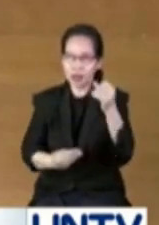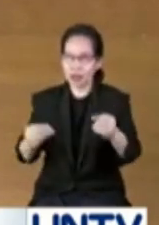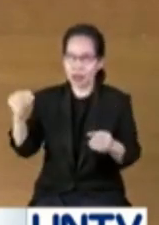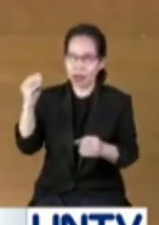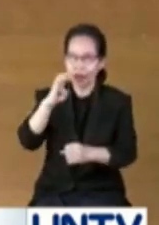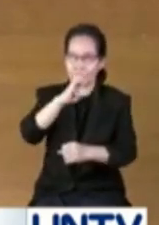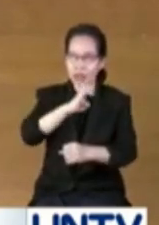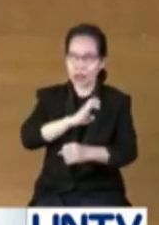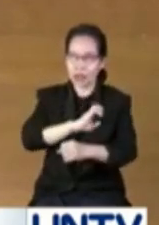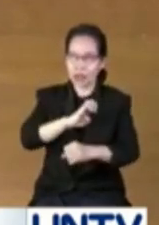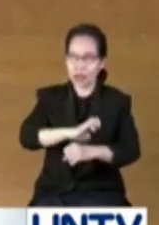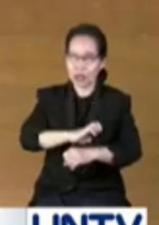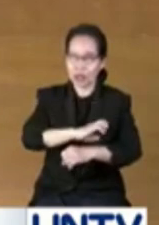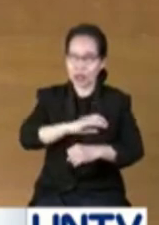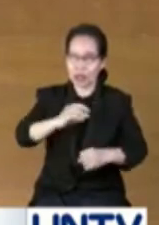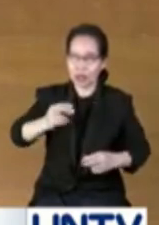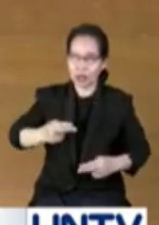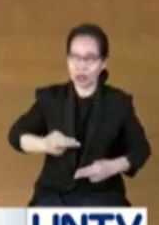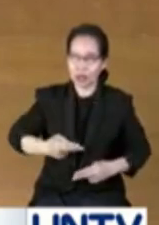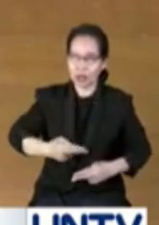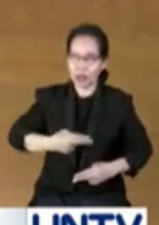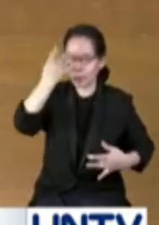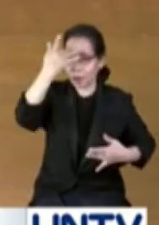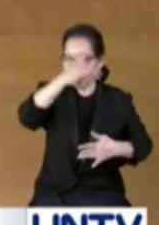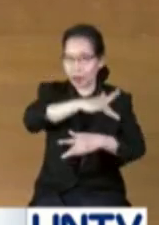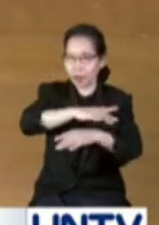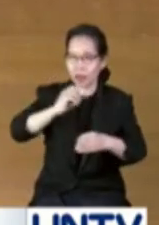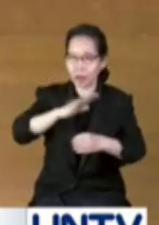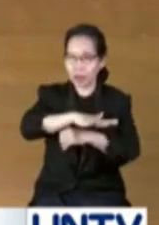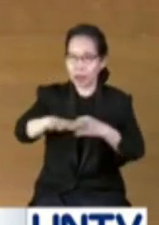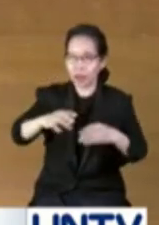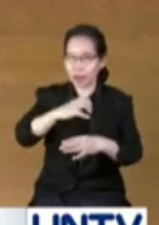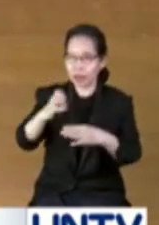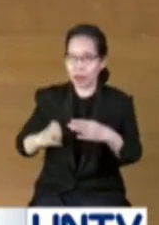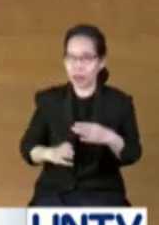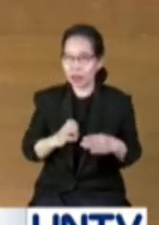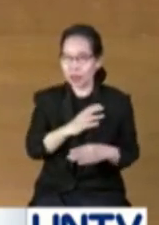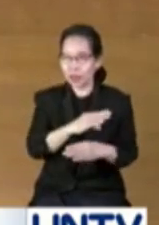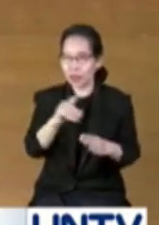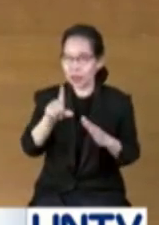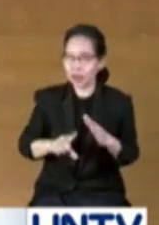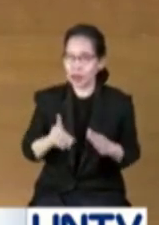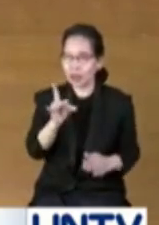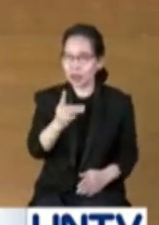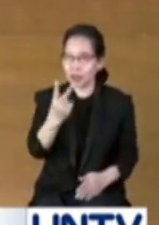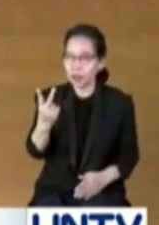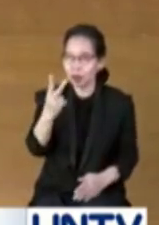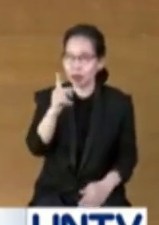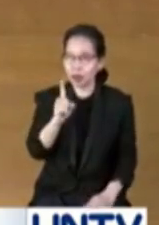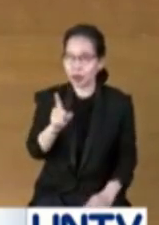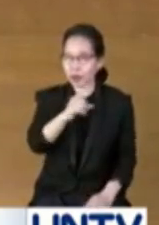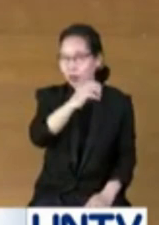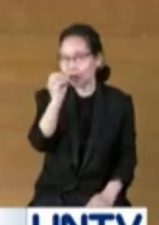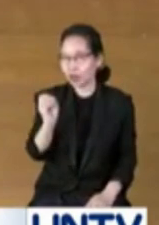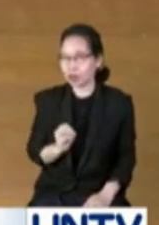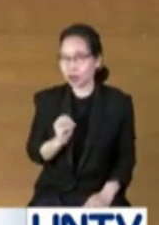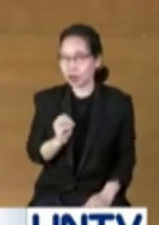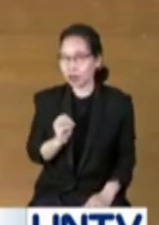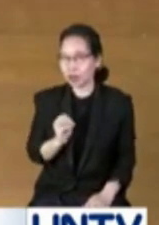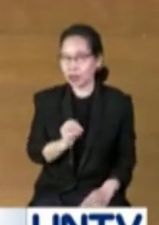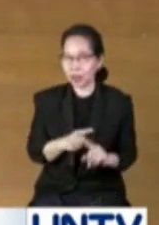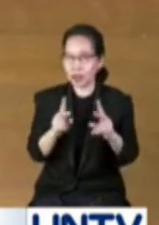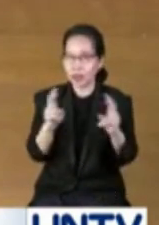of the pandemic. Employment then was at a low of 82.4%. But even with our